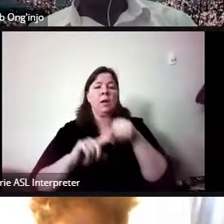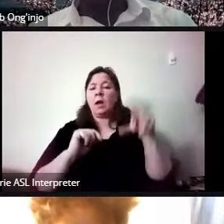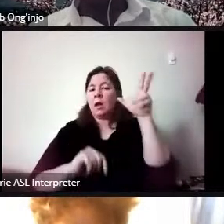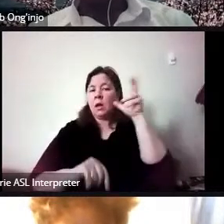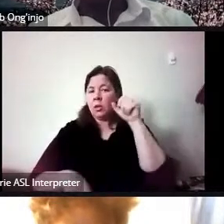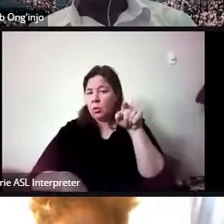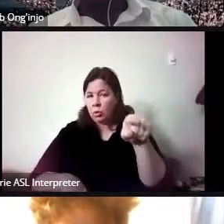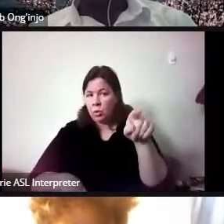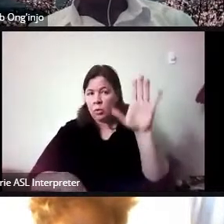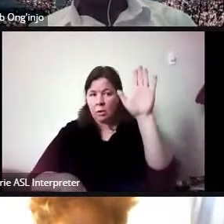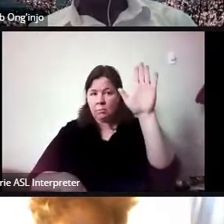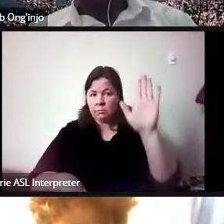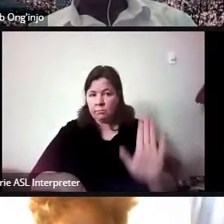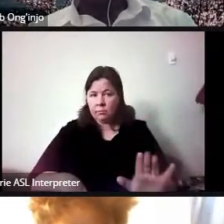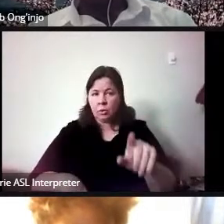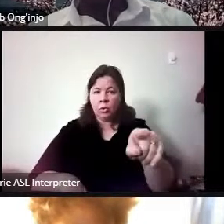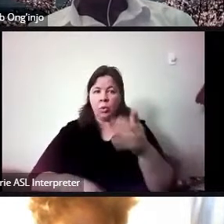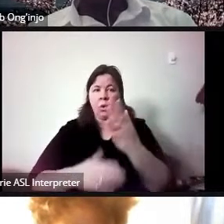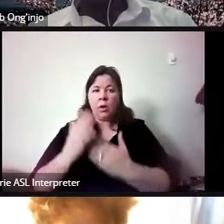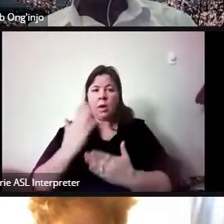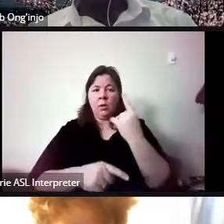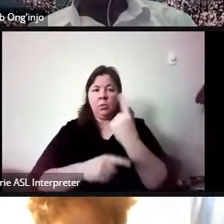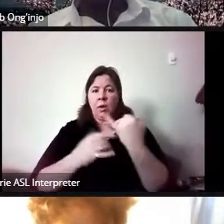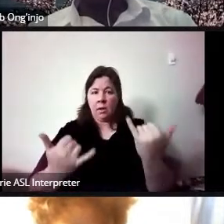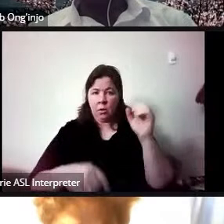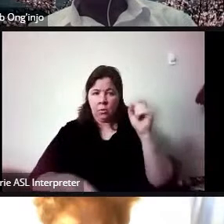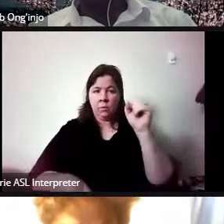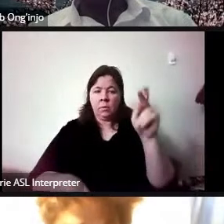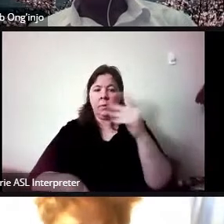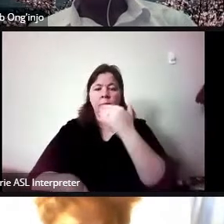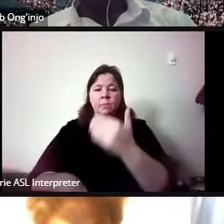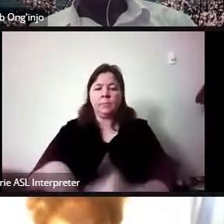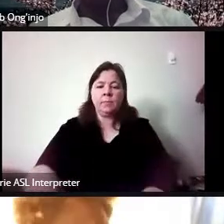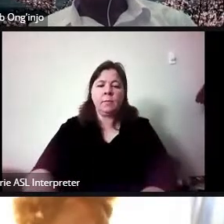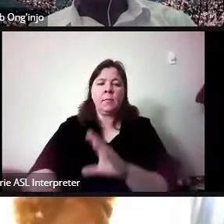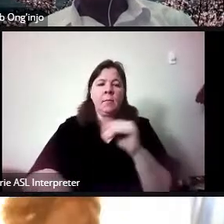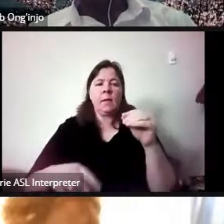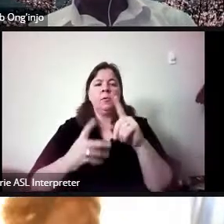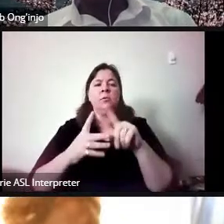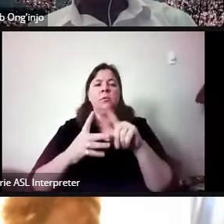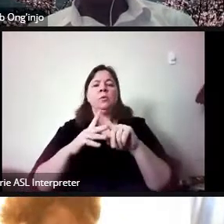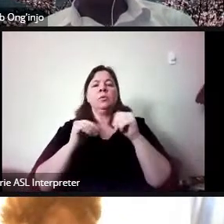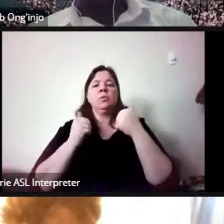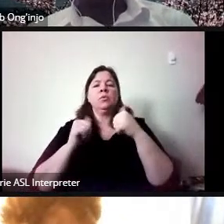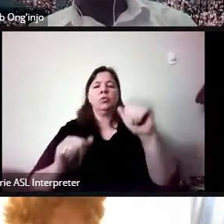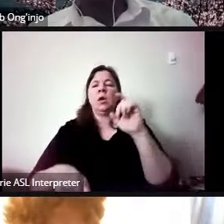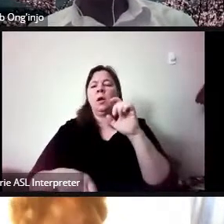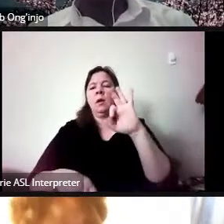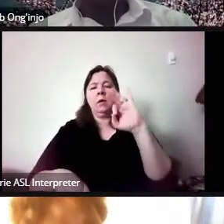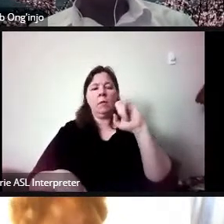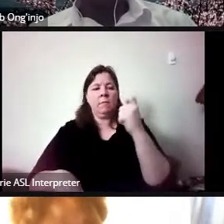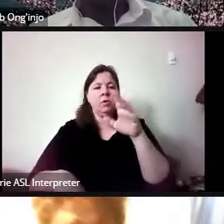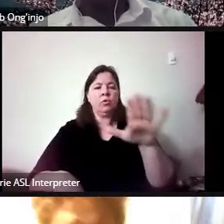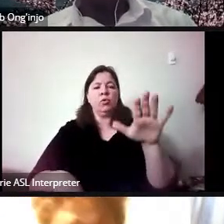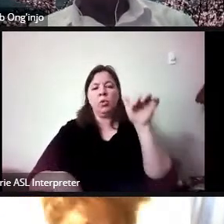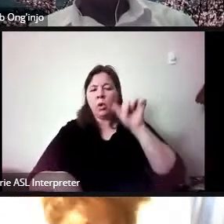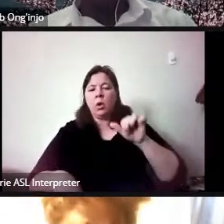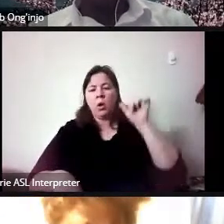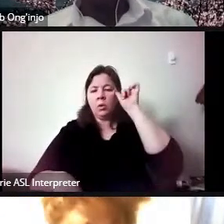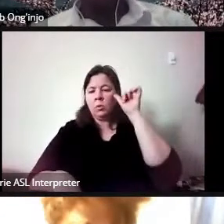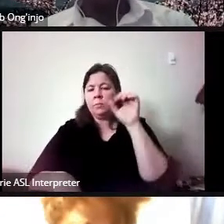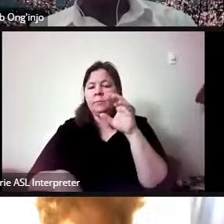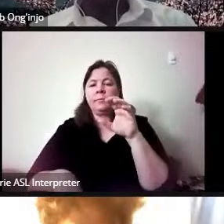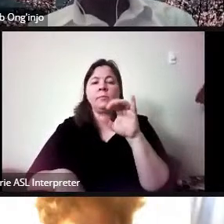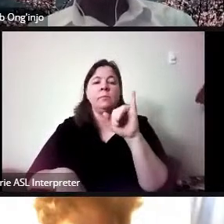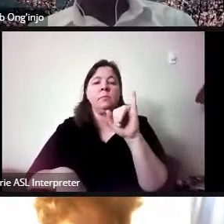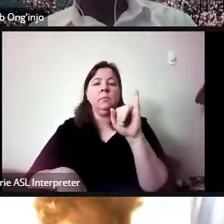I'm going to lower your hand at this point. Thank you. And try and sort out your audio. Thank you.